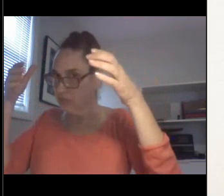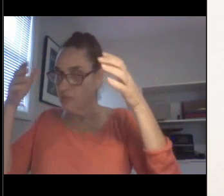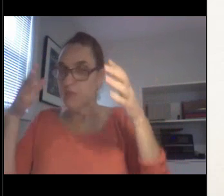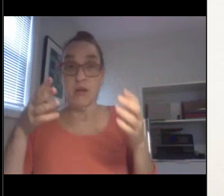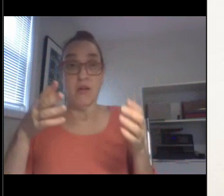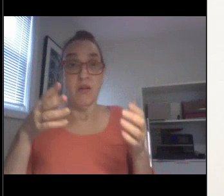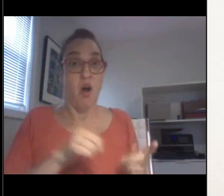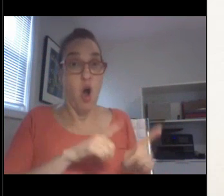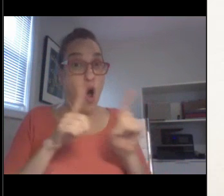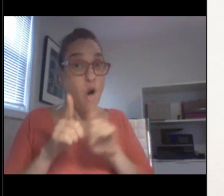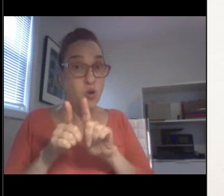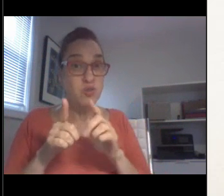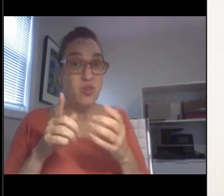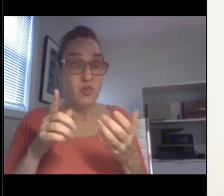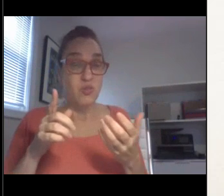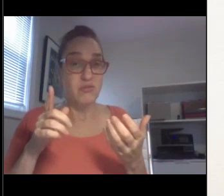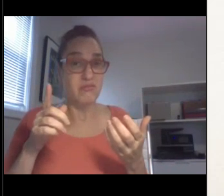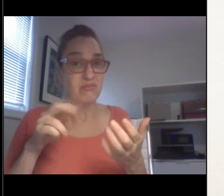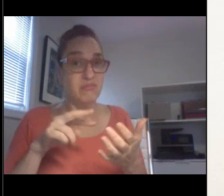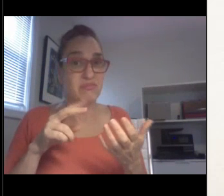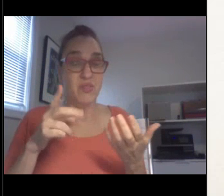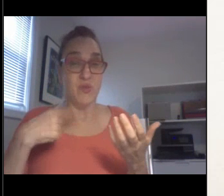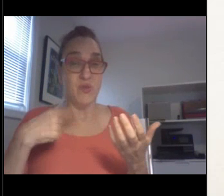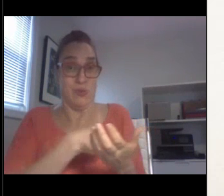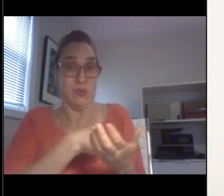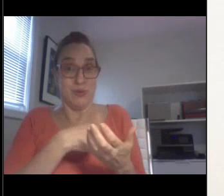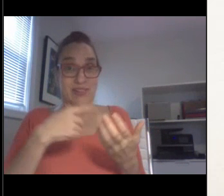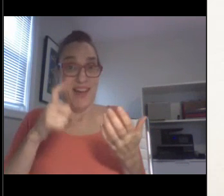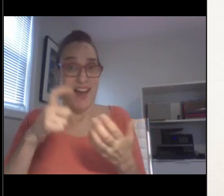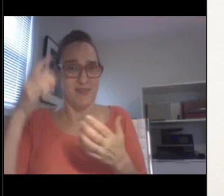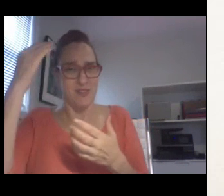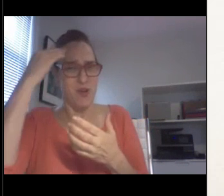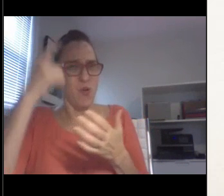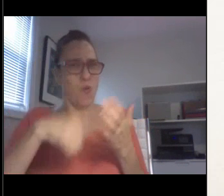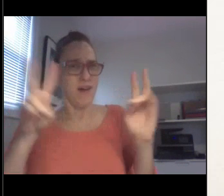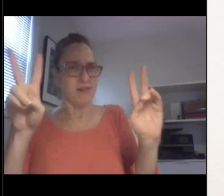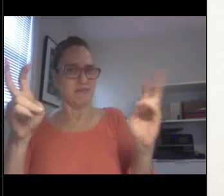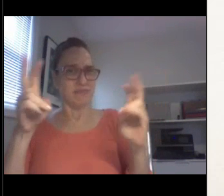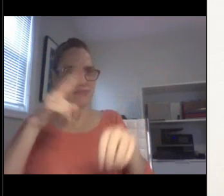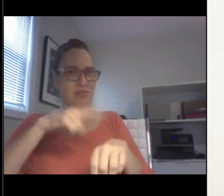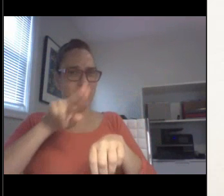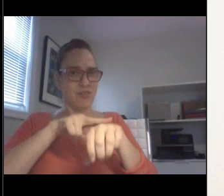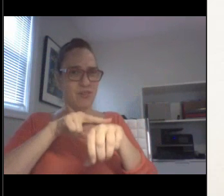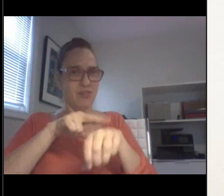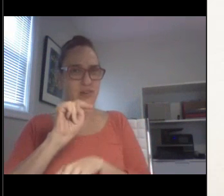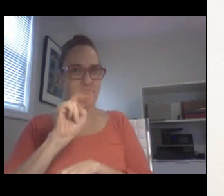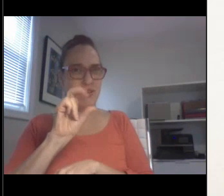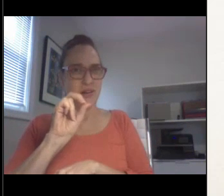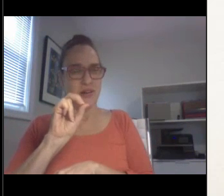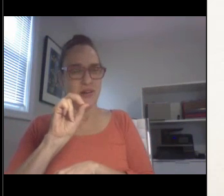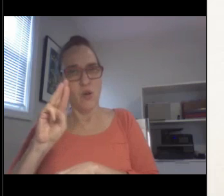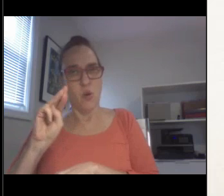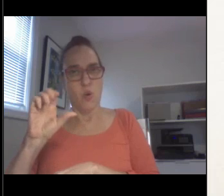as well, such that something is normative in a frame. Something can be marked as it relates